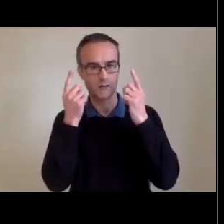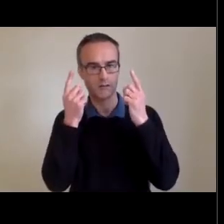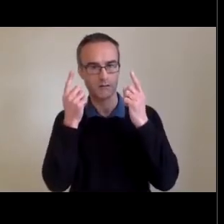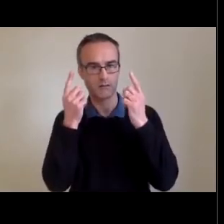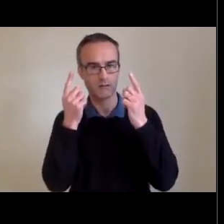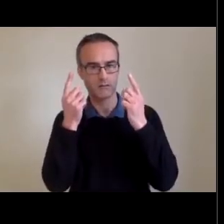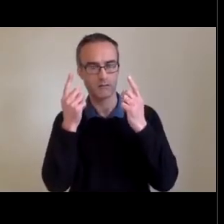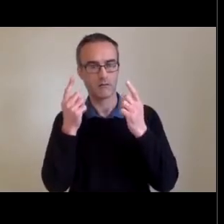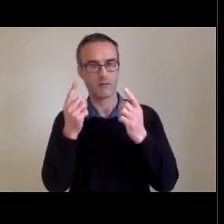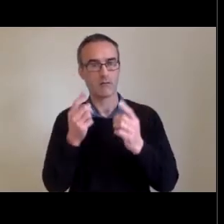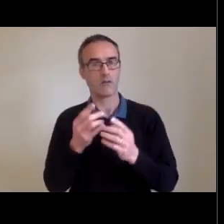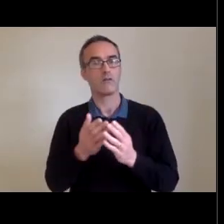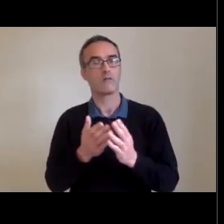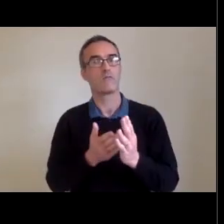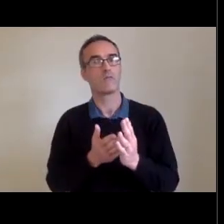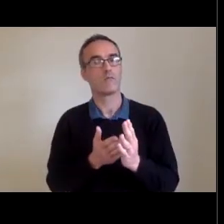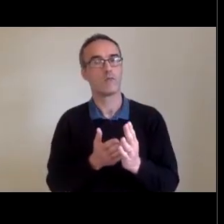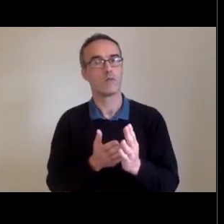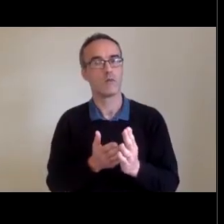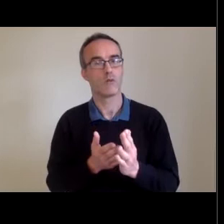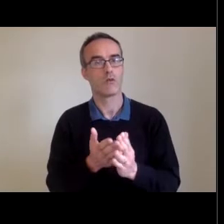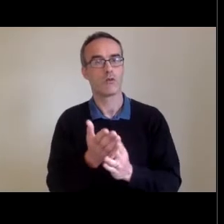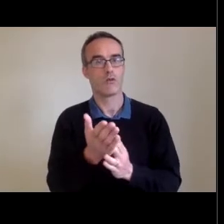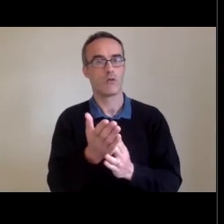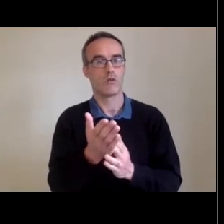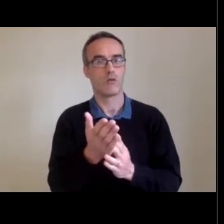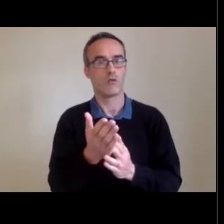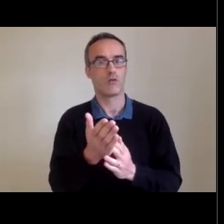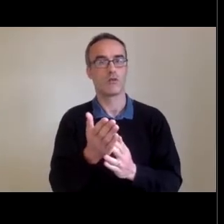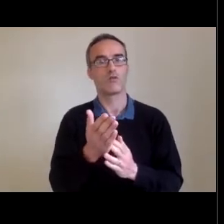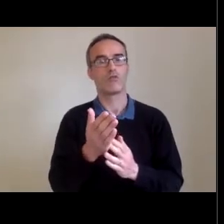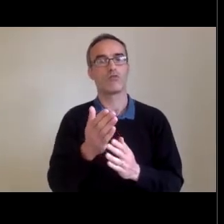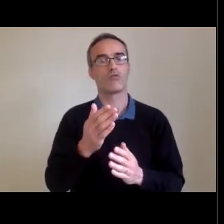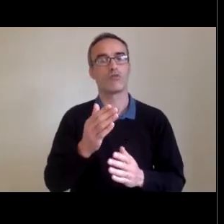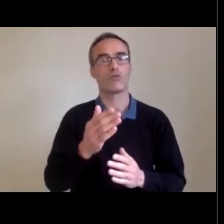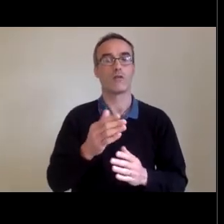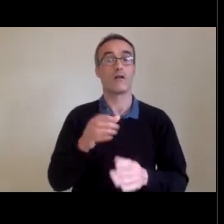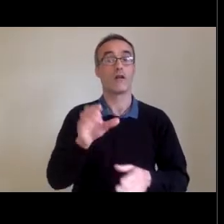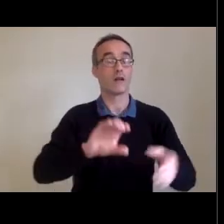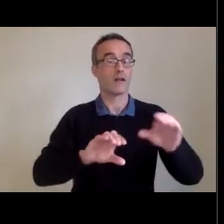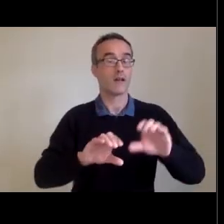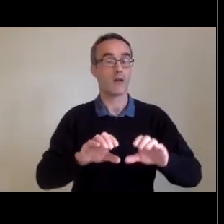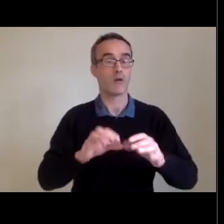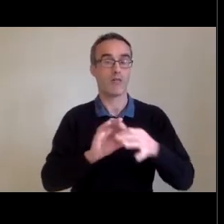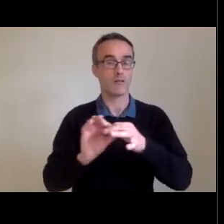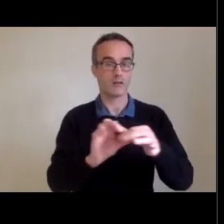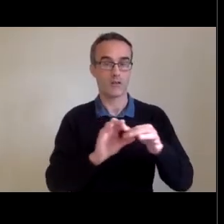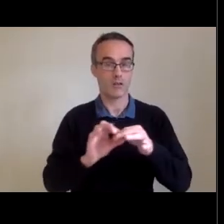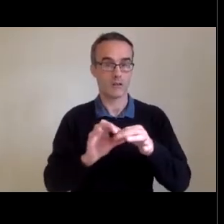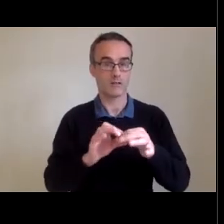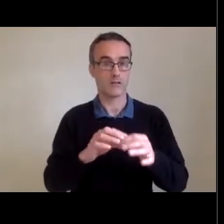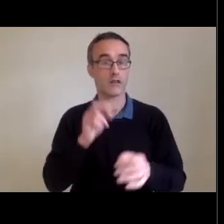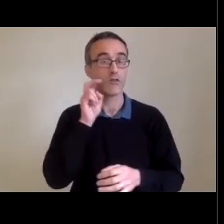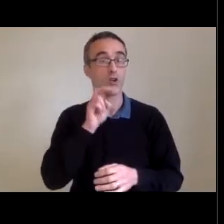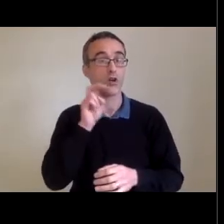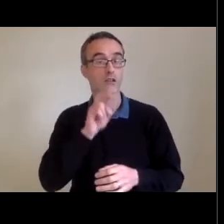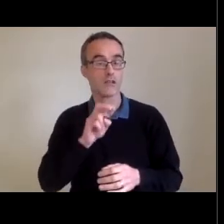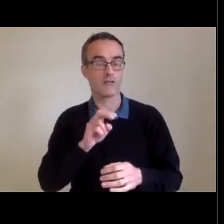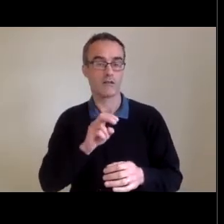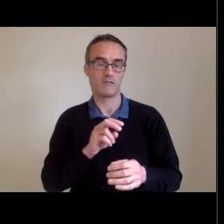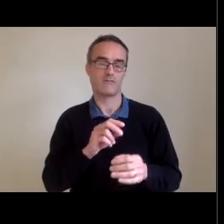brought about by a sensitization of the Chemical Society of Nigeria through its Women in Chemistry, where they